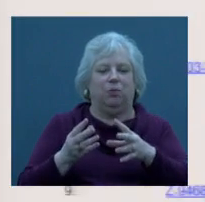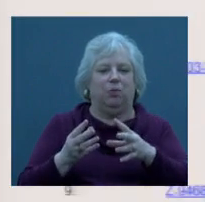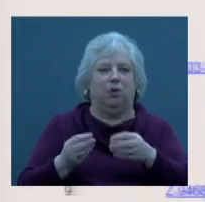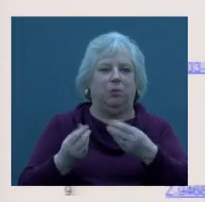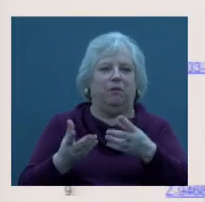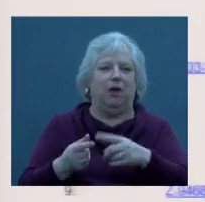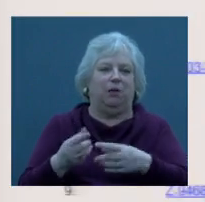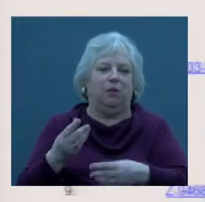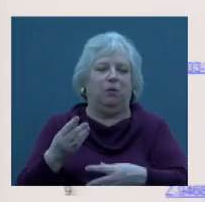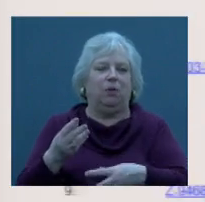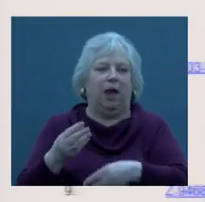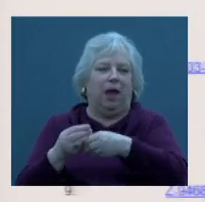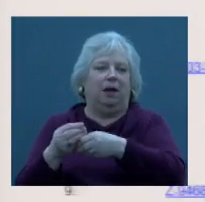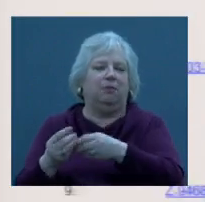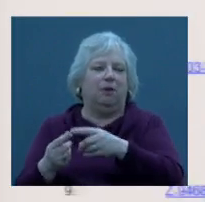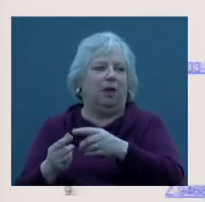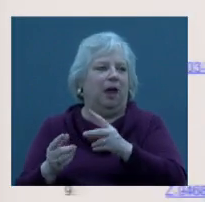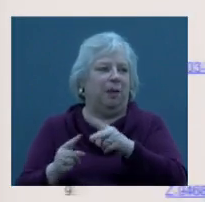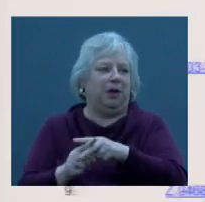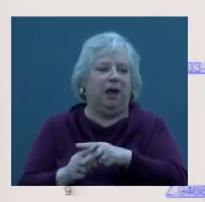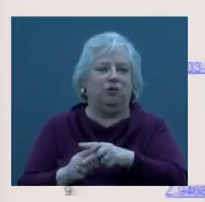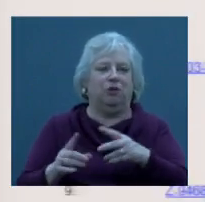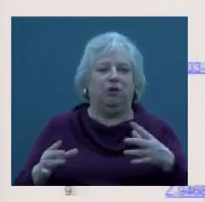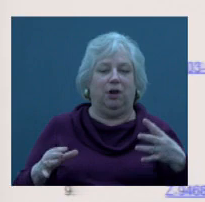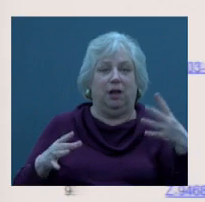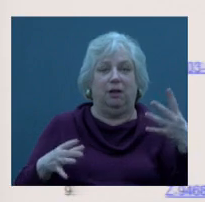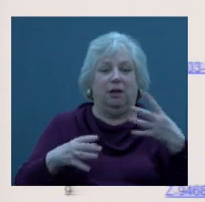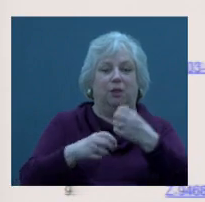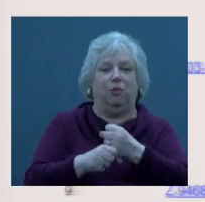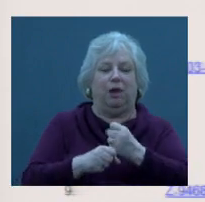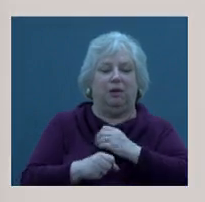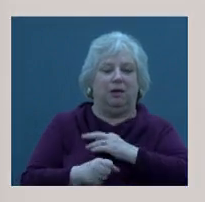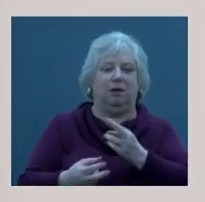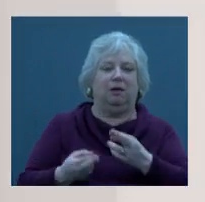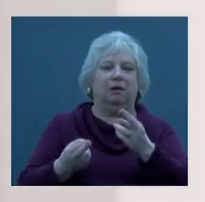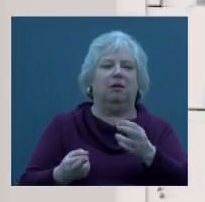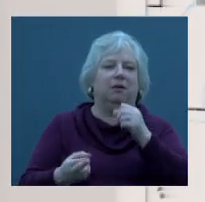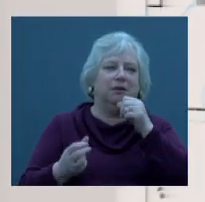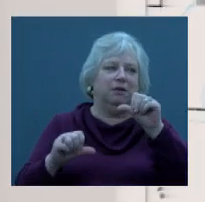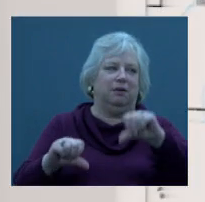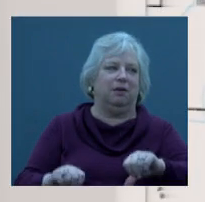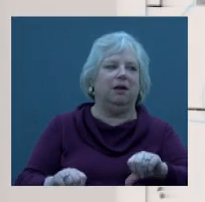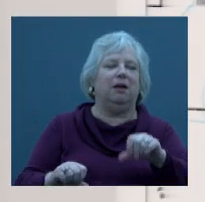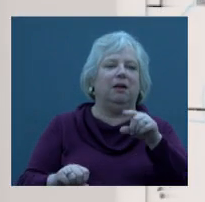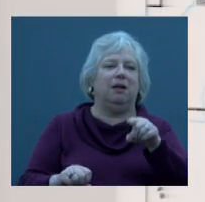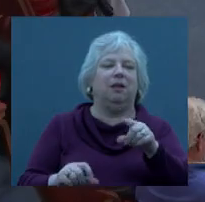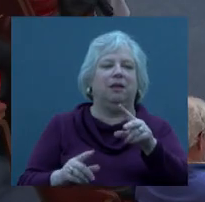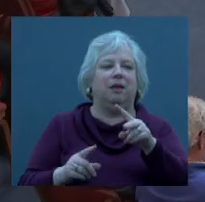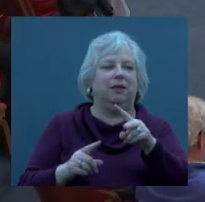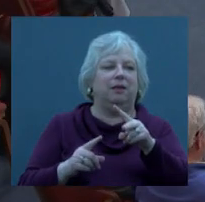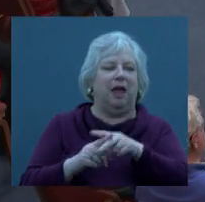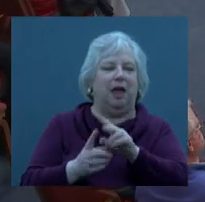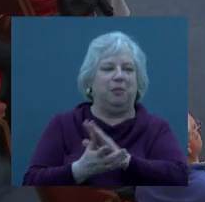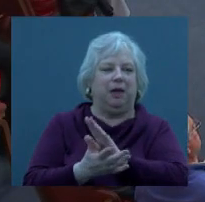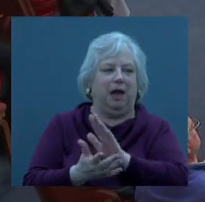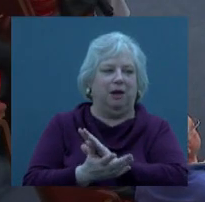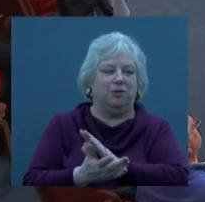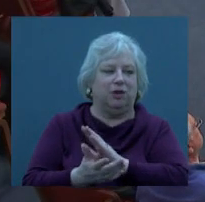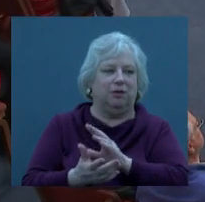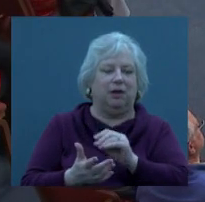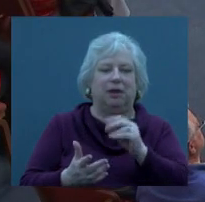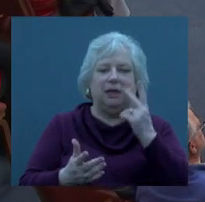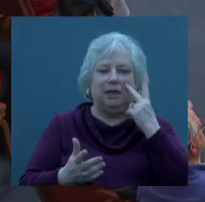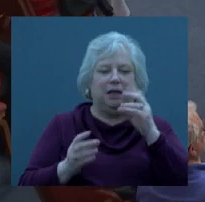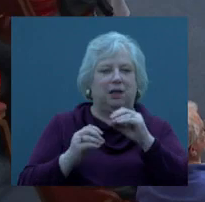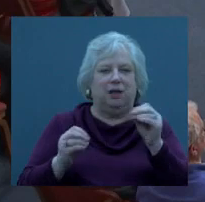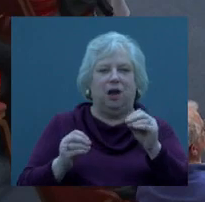application. Wrapping all of this up, staff recommends denial of this application. Continues to have been no